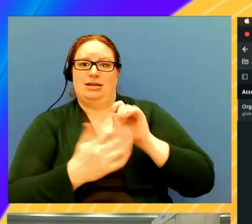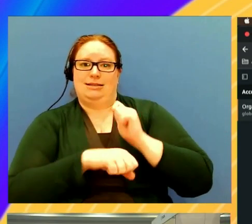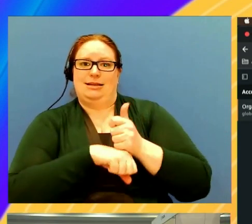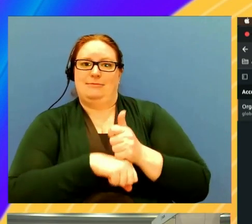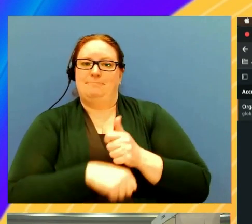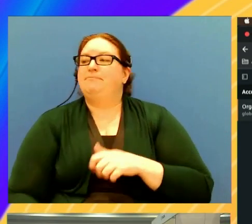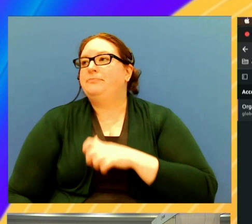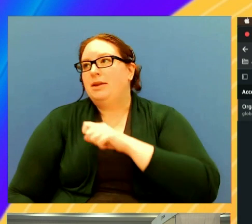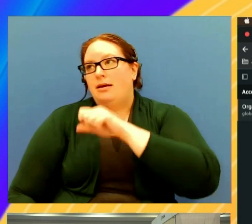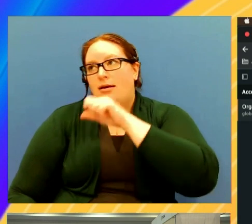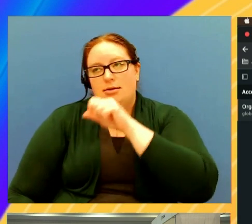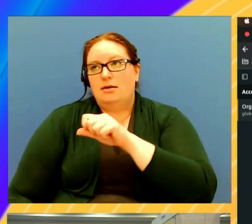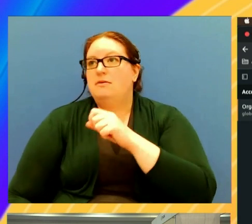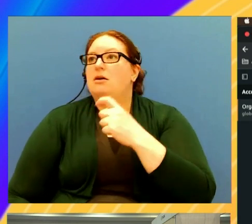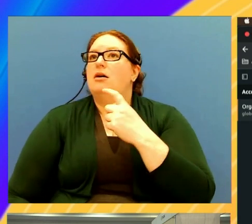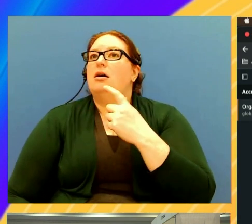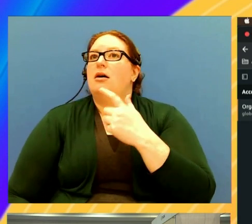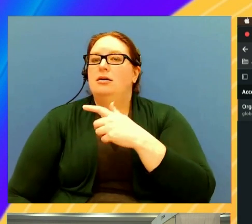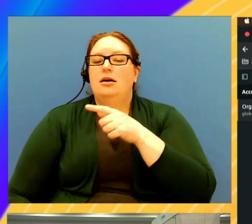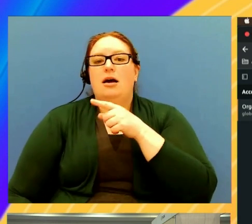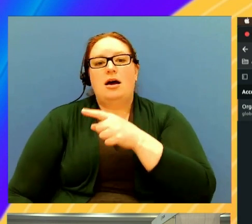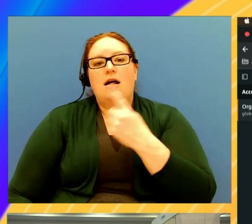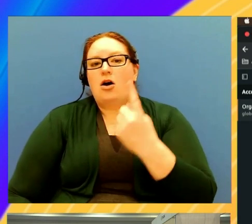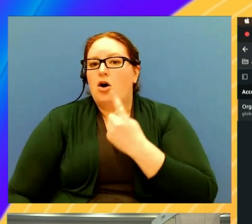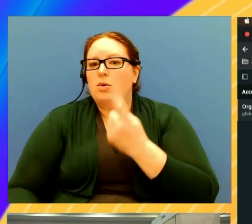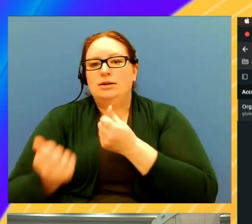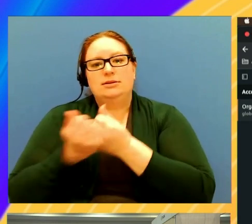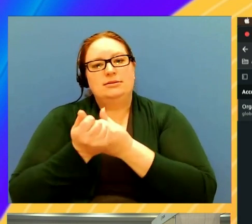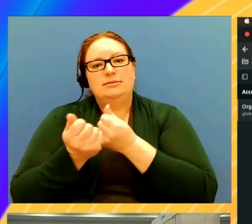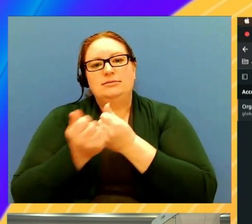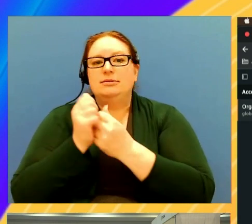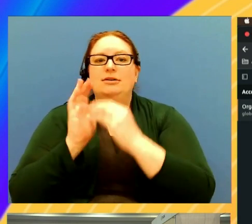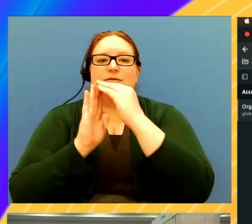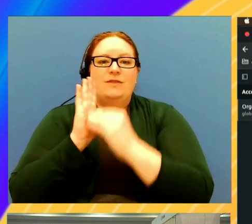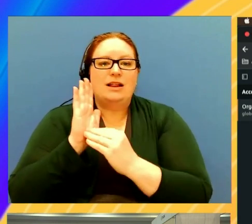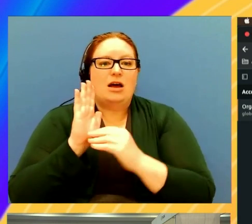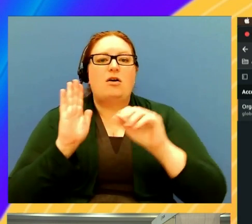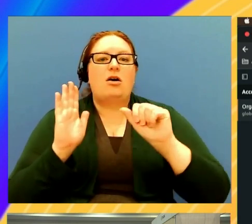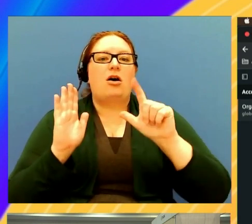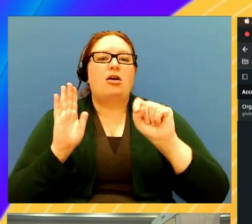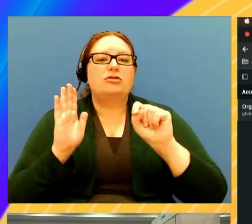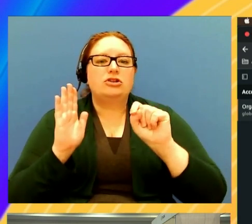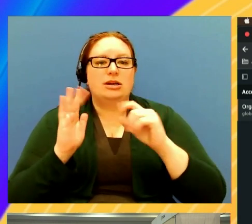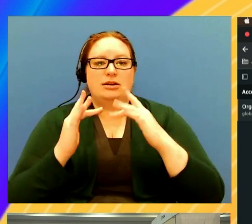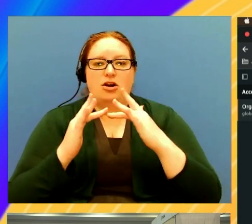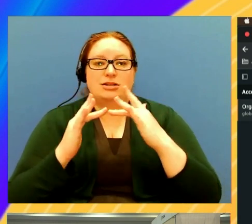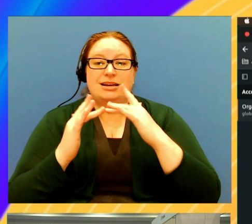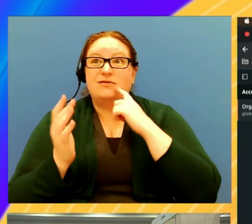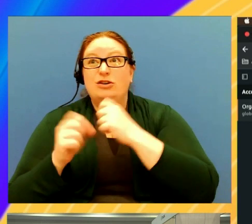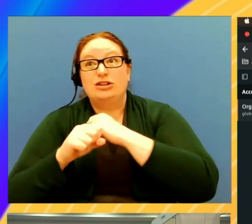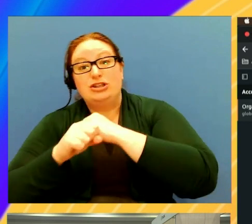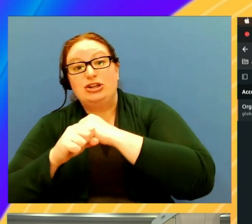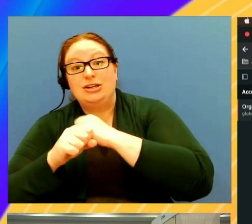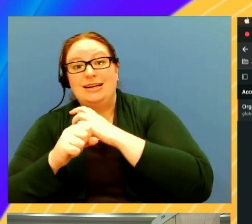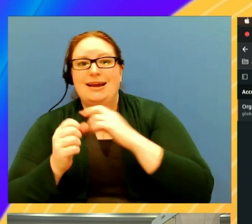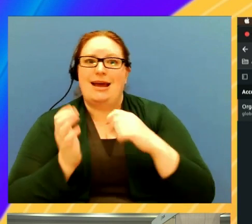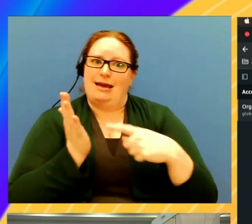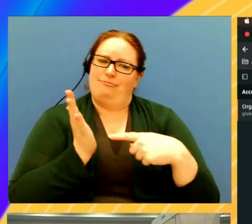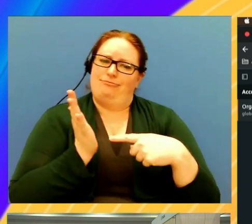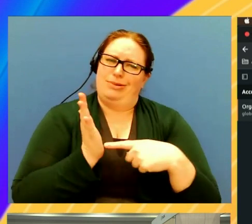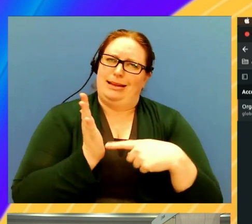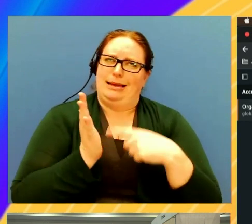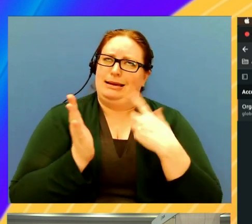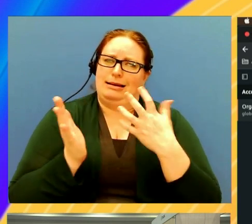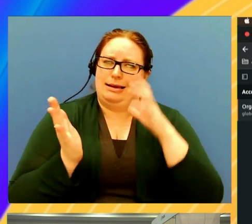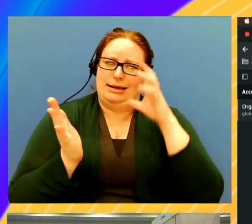always advocate that. Fill in the alternate contact for security and billing, I suppose, but alternate contacts for security. And I like that you